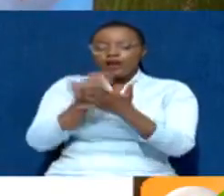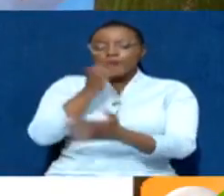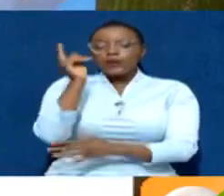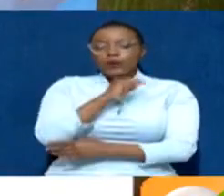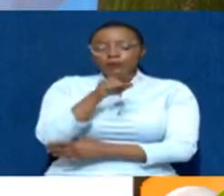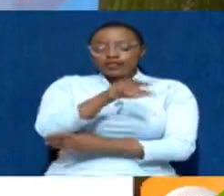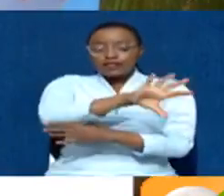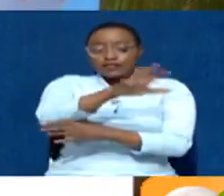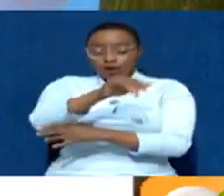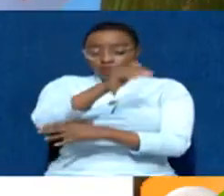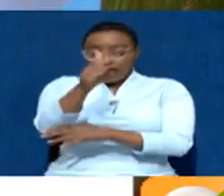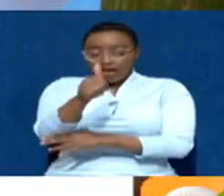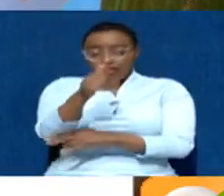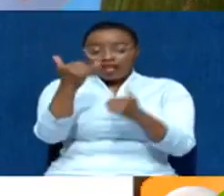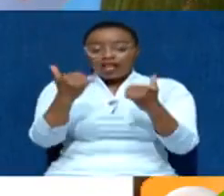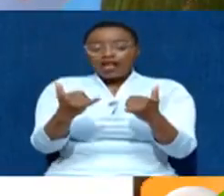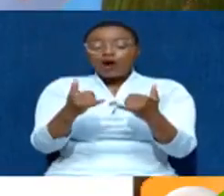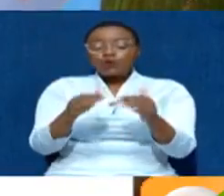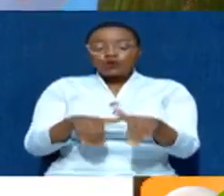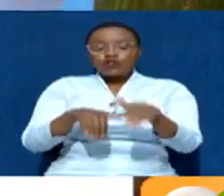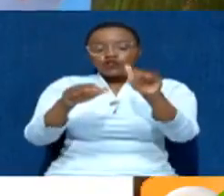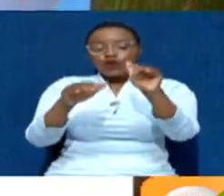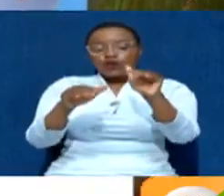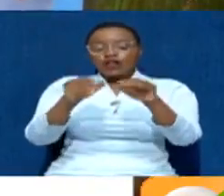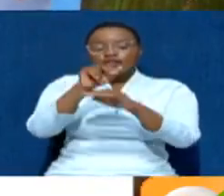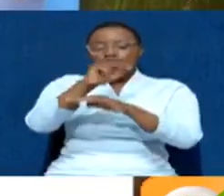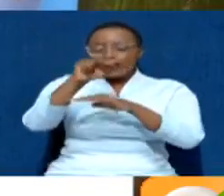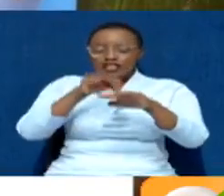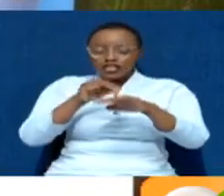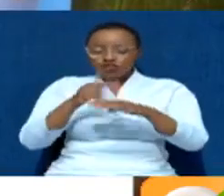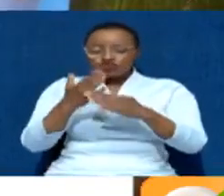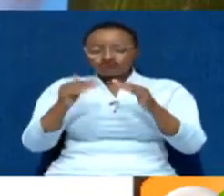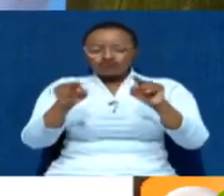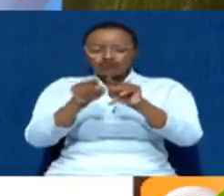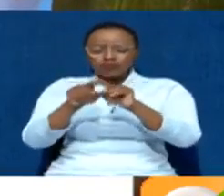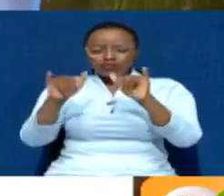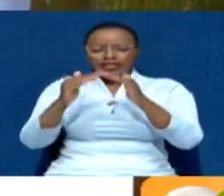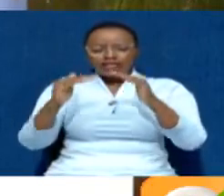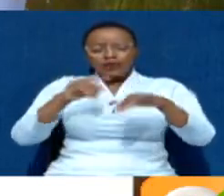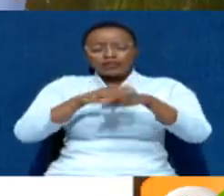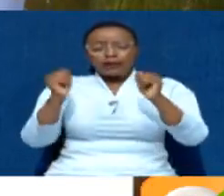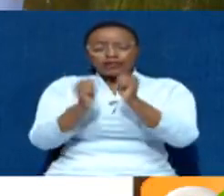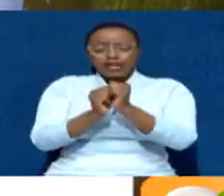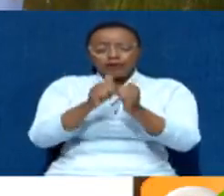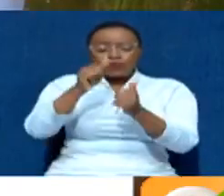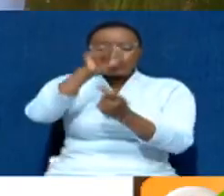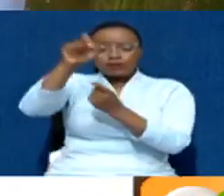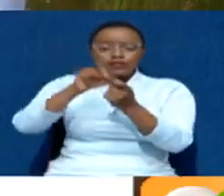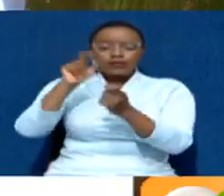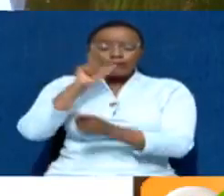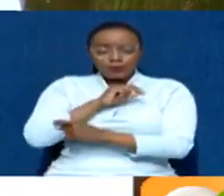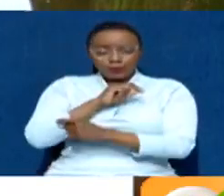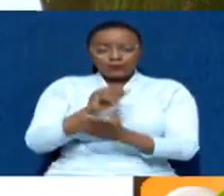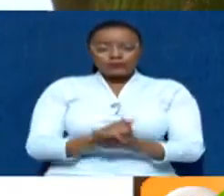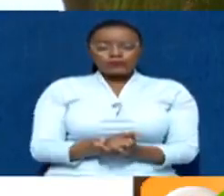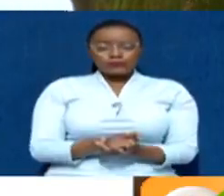and these counties will now observe the nationwide curfew prescriptions as specified